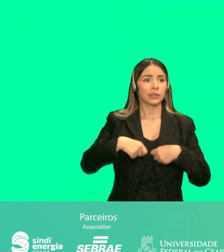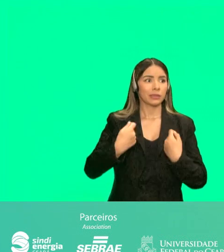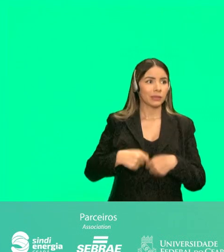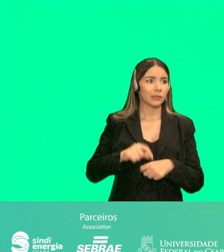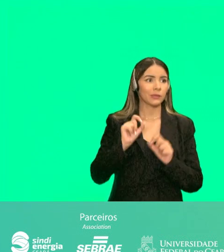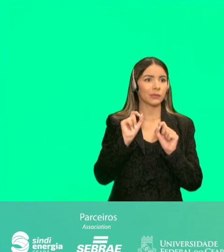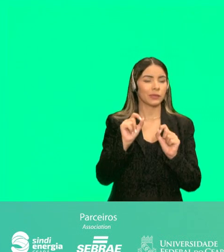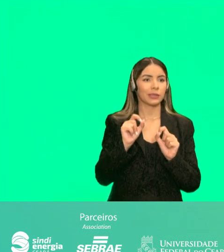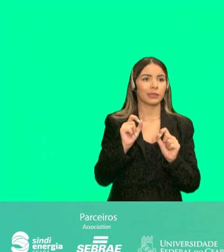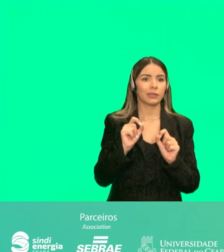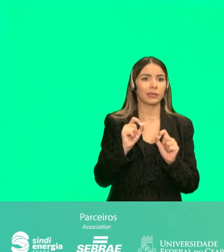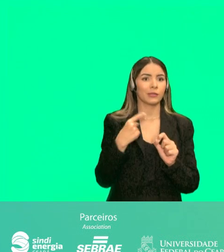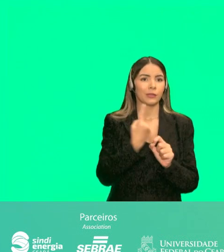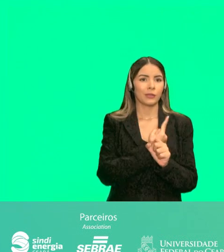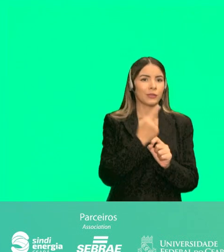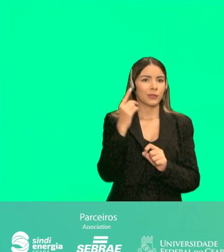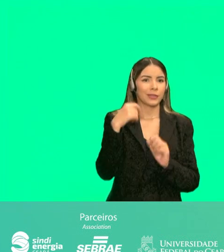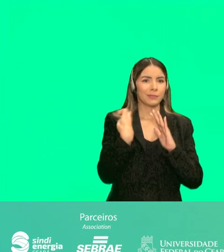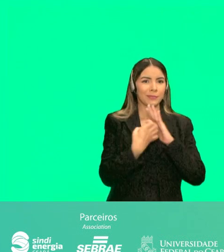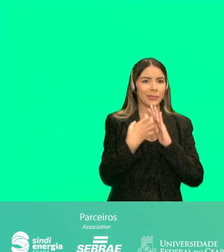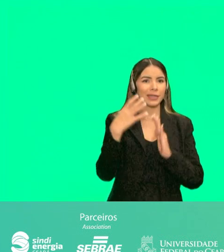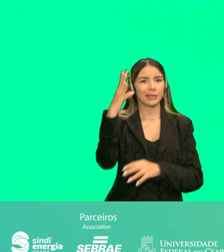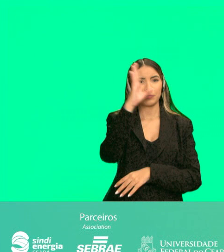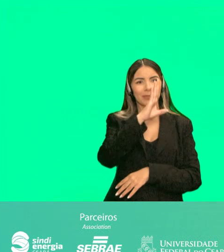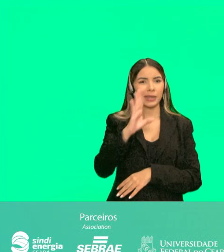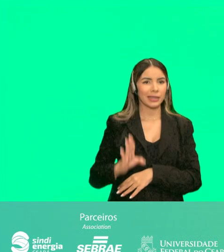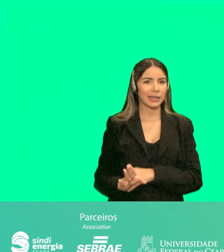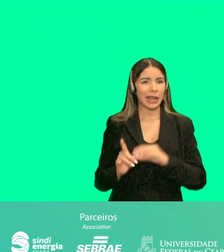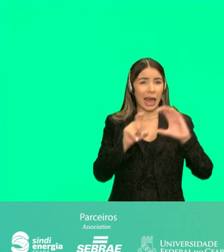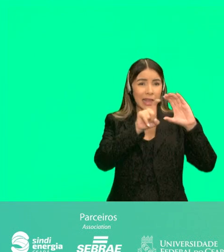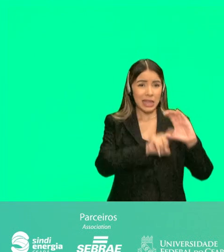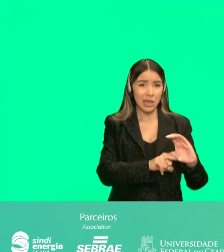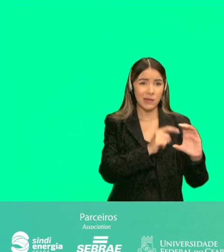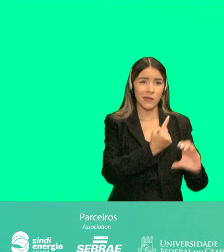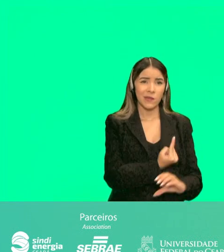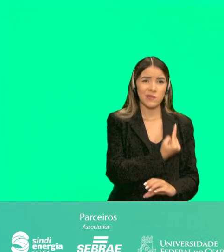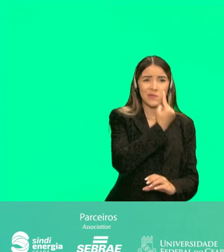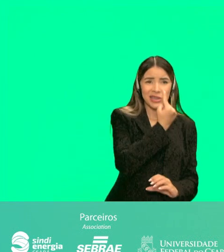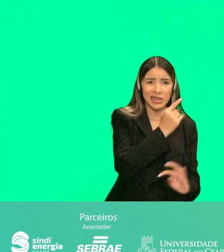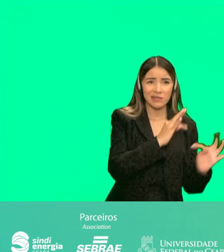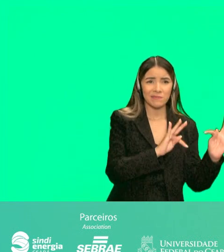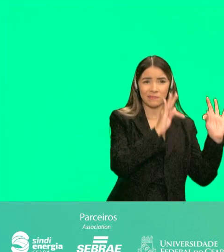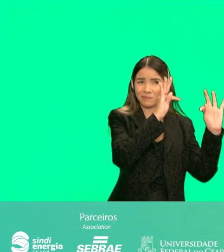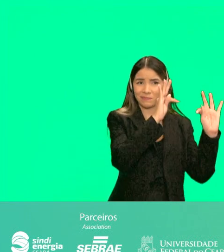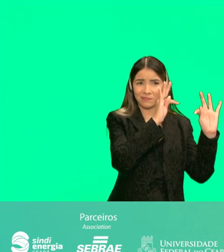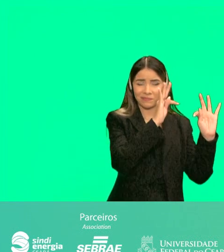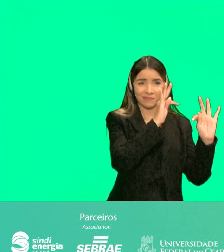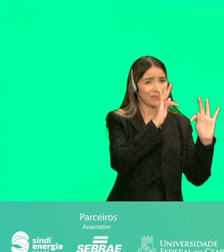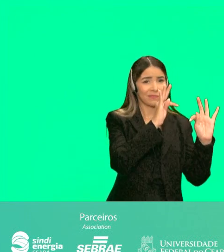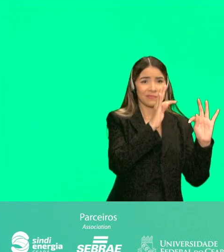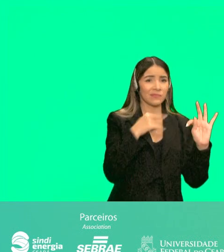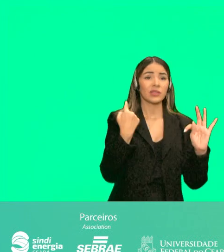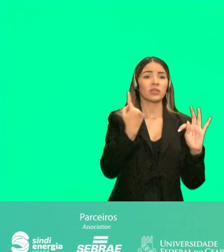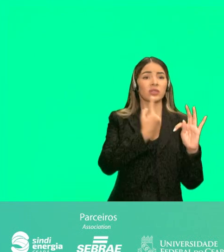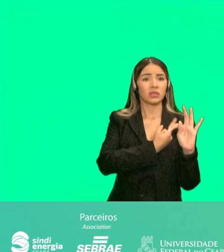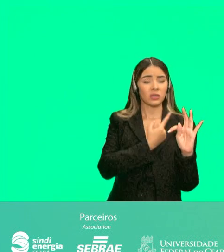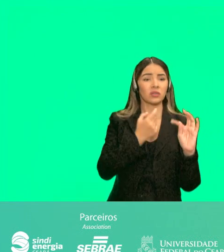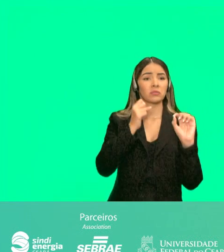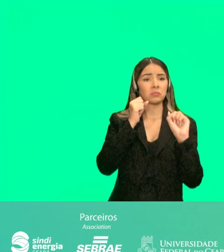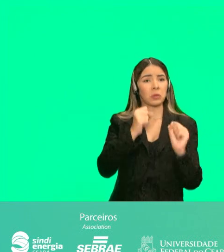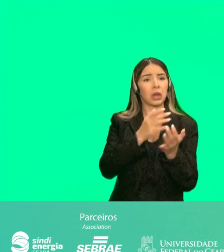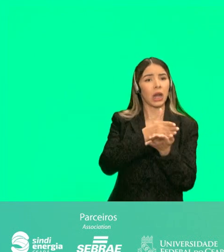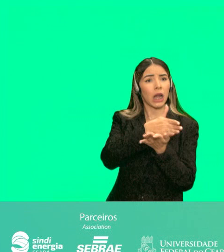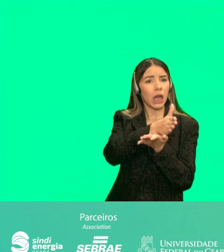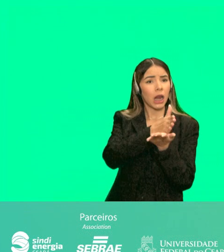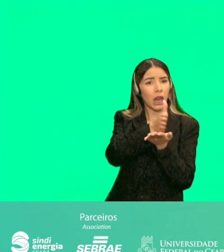Uma be. empresa brasileira tem We que ser cannot versátil. depend A gente não only pode on depender de uma única big tecnologia. plants. We need to A be gente não pode depender só de plantas flexible to grandes. serve A